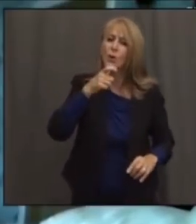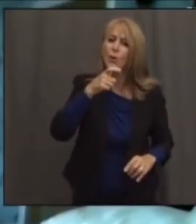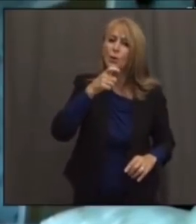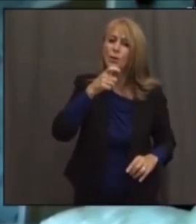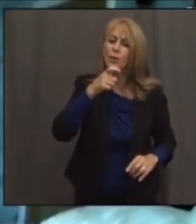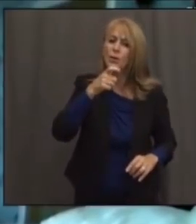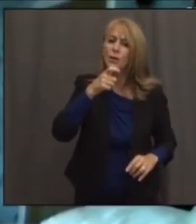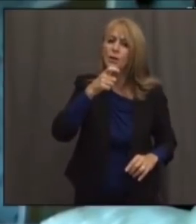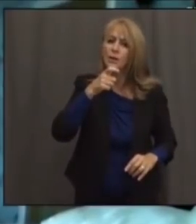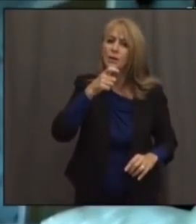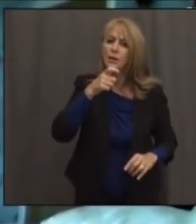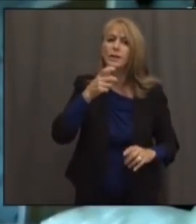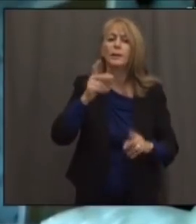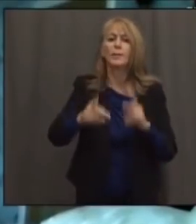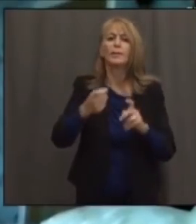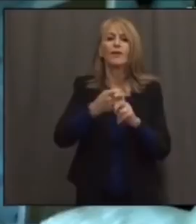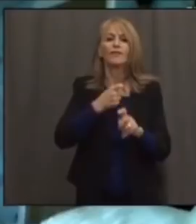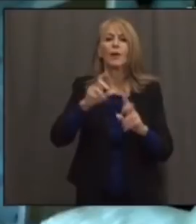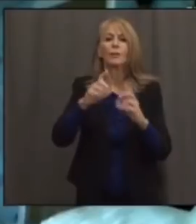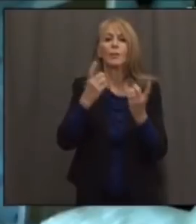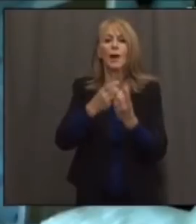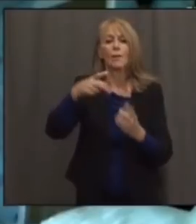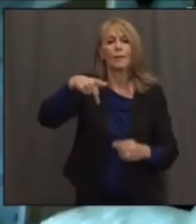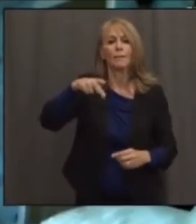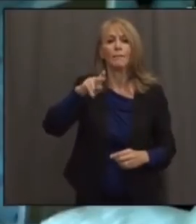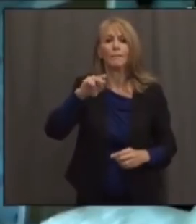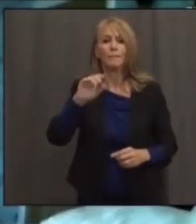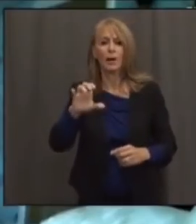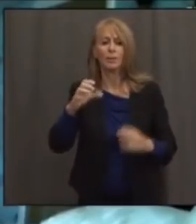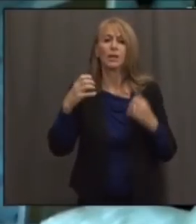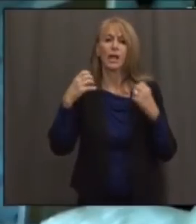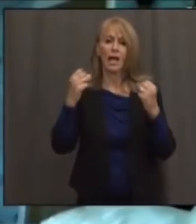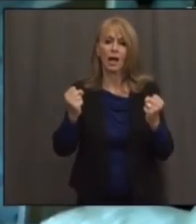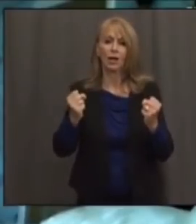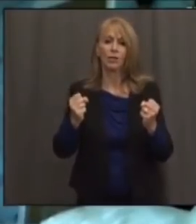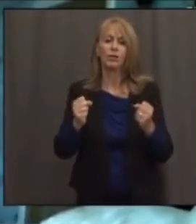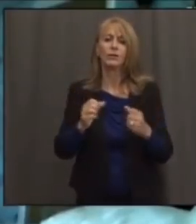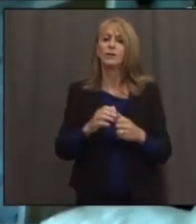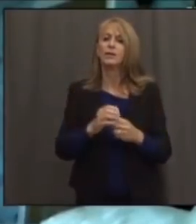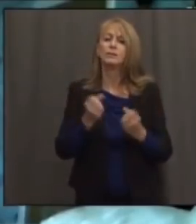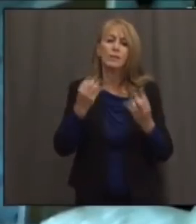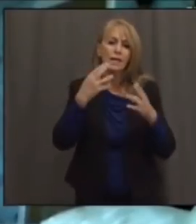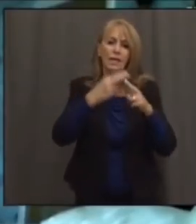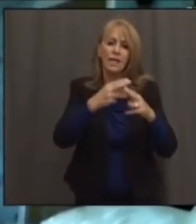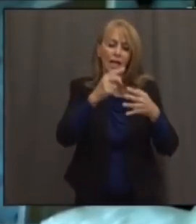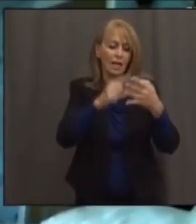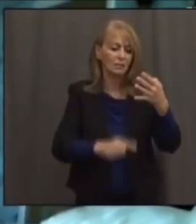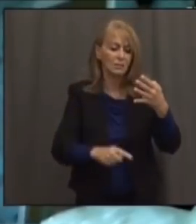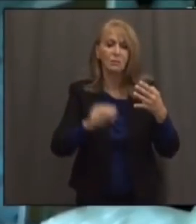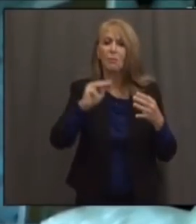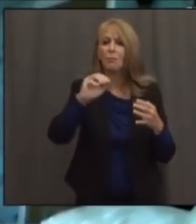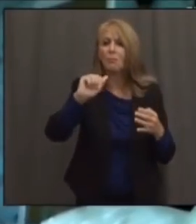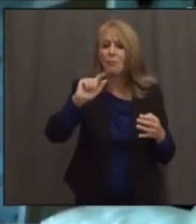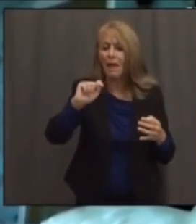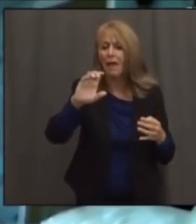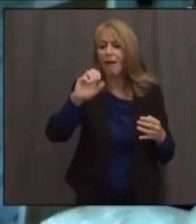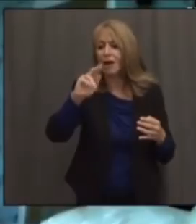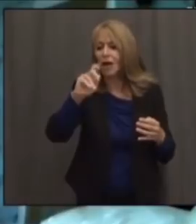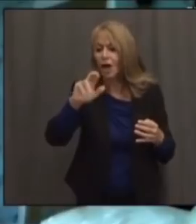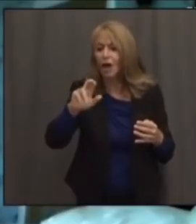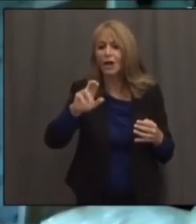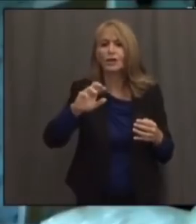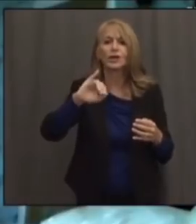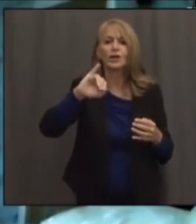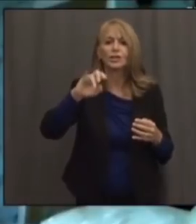say the people from the Department of Public Health, certainly Commissioner Gifford, people like Matt Carter,